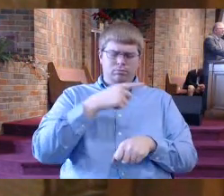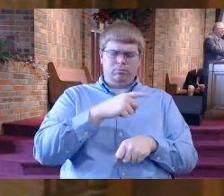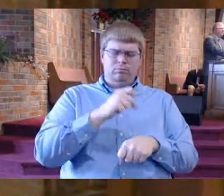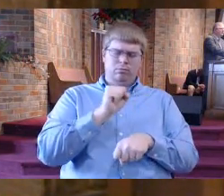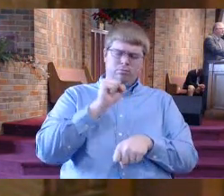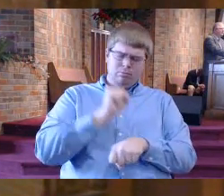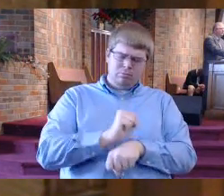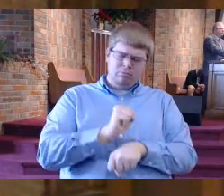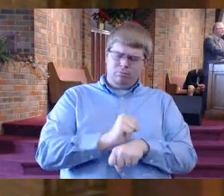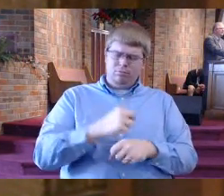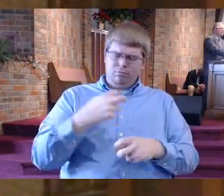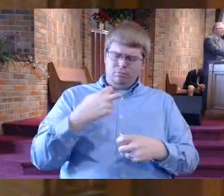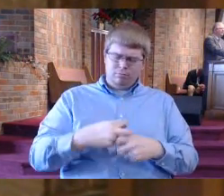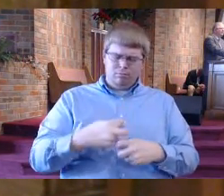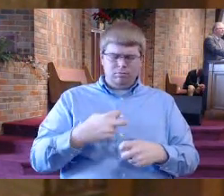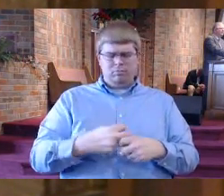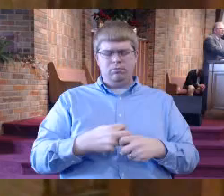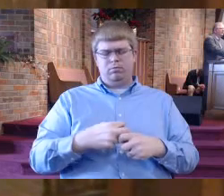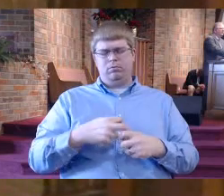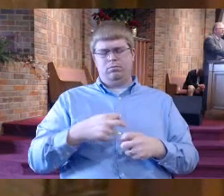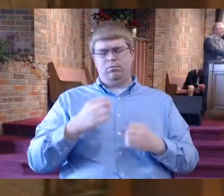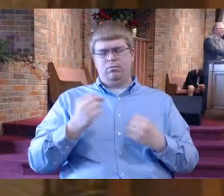that you will continue to